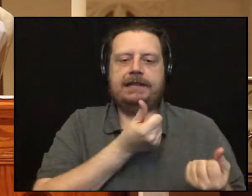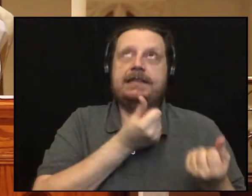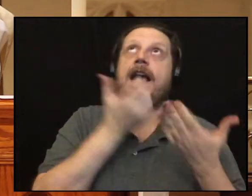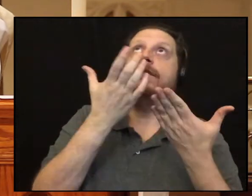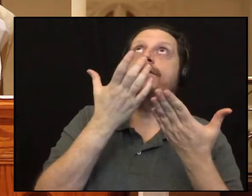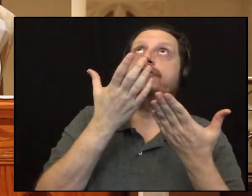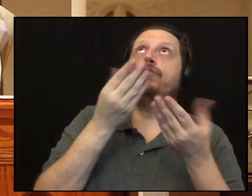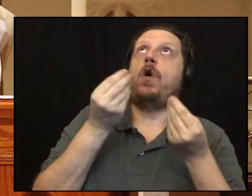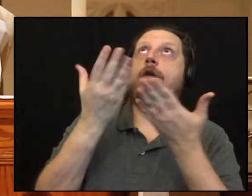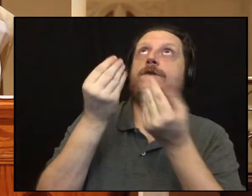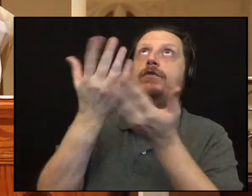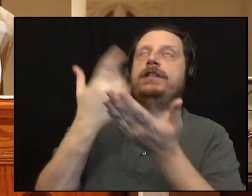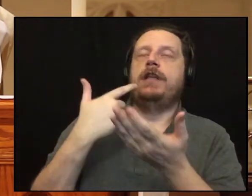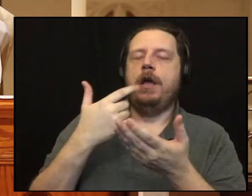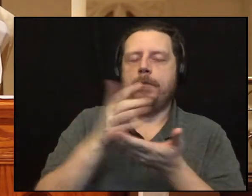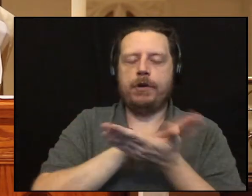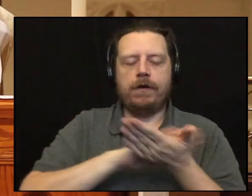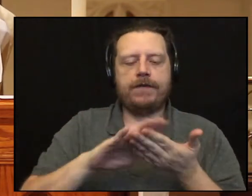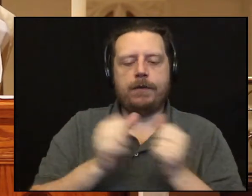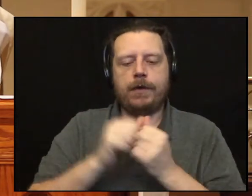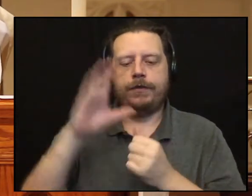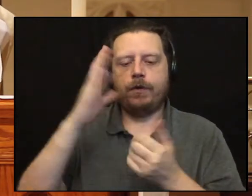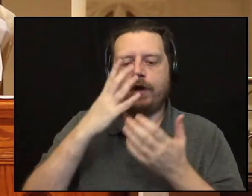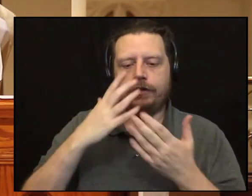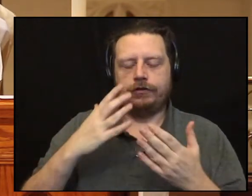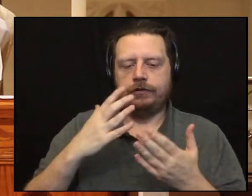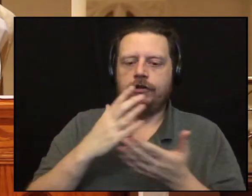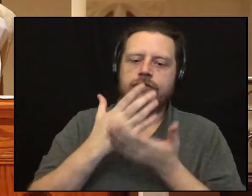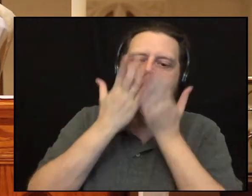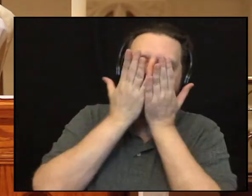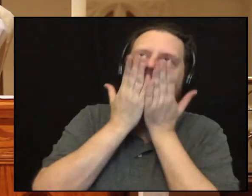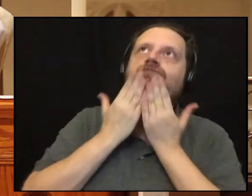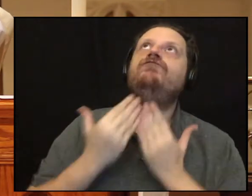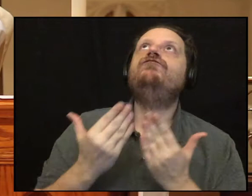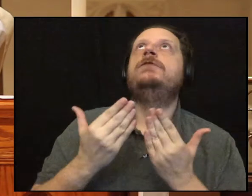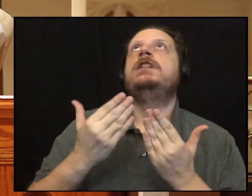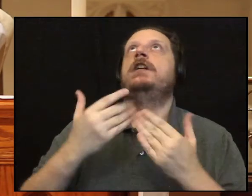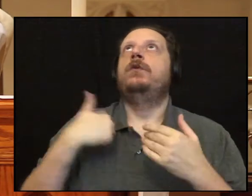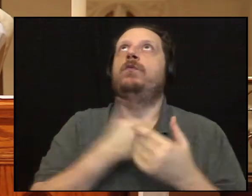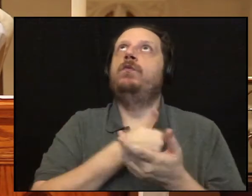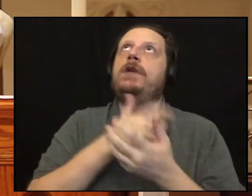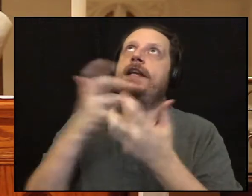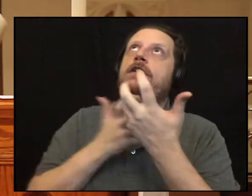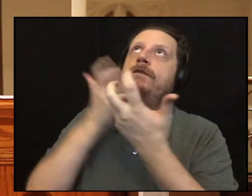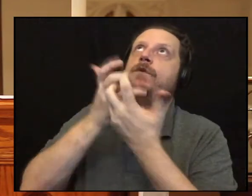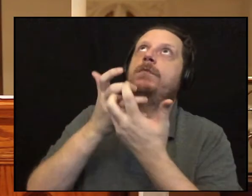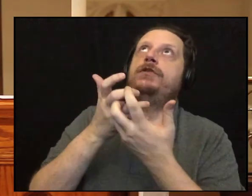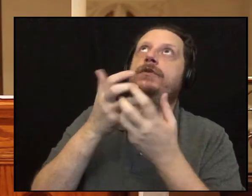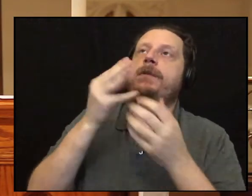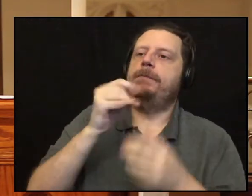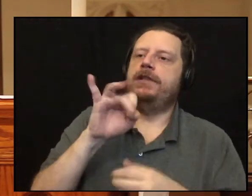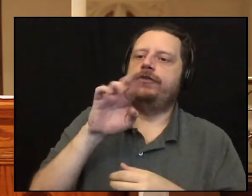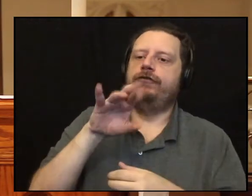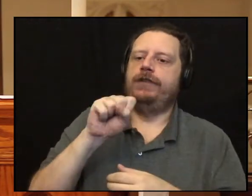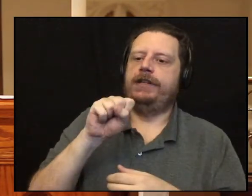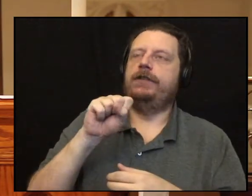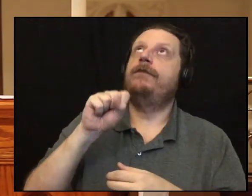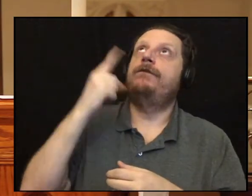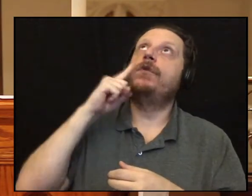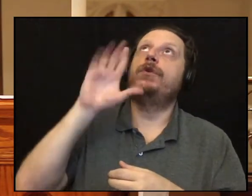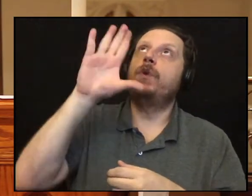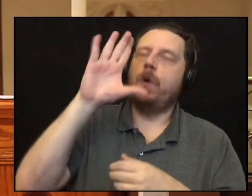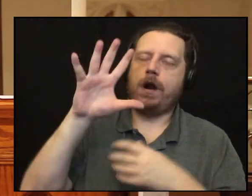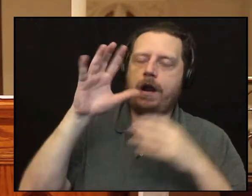your graciousness, we may be conformed to the mysteries of your mighty love. Through Christ our